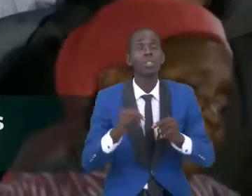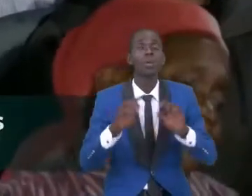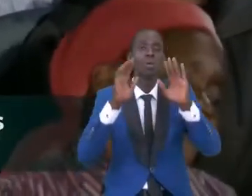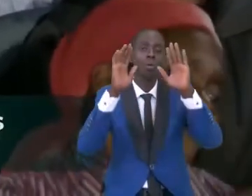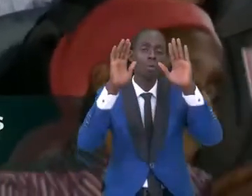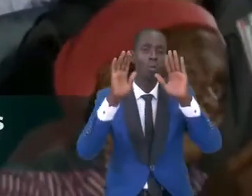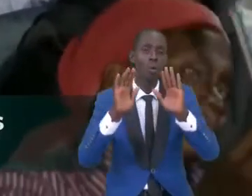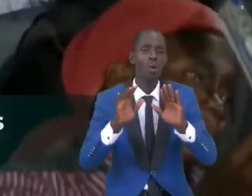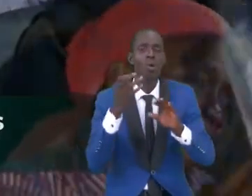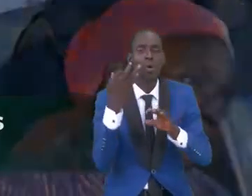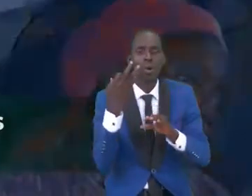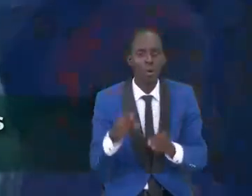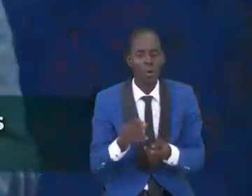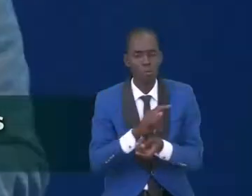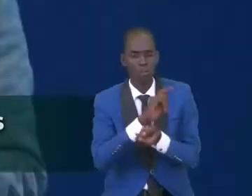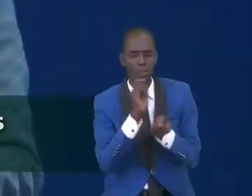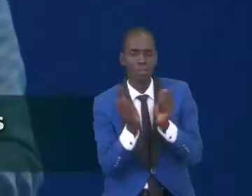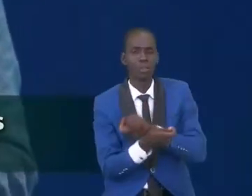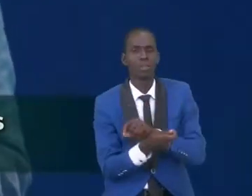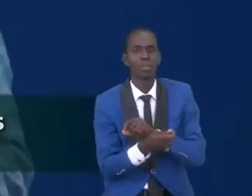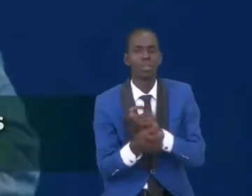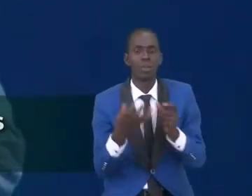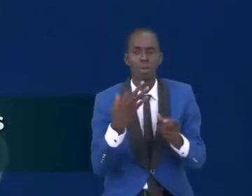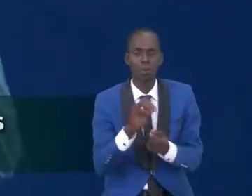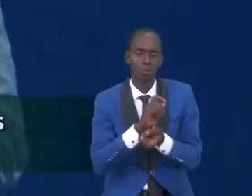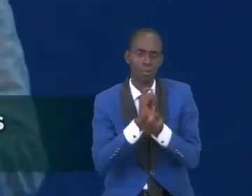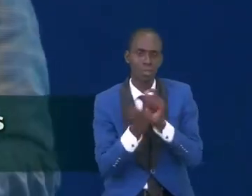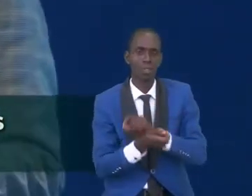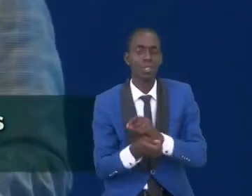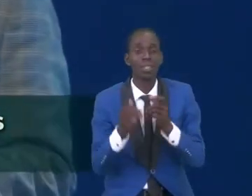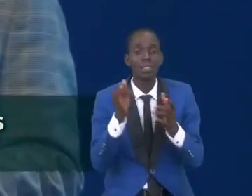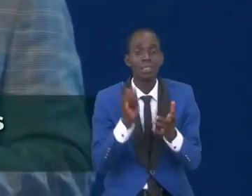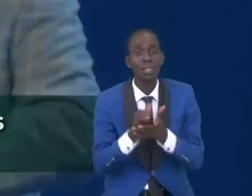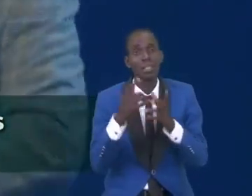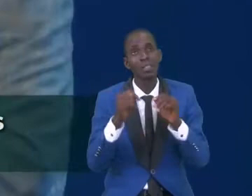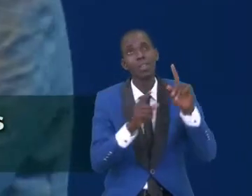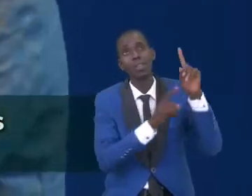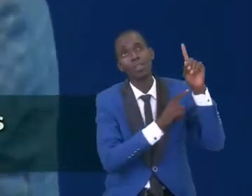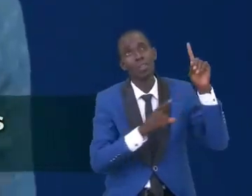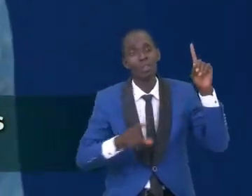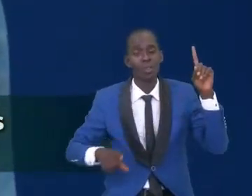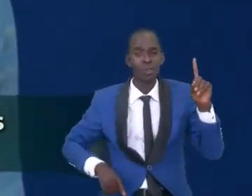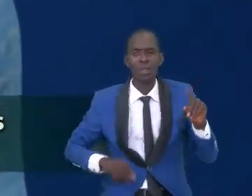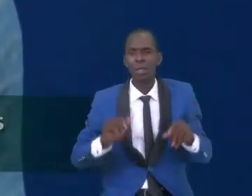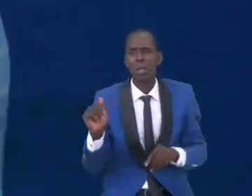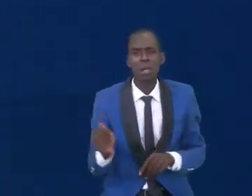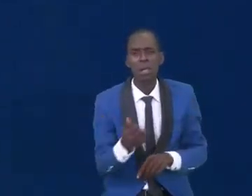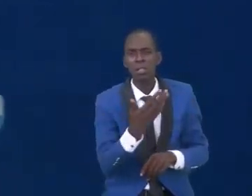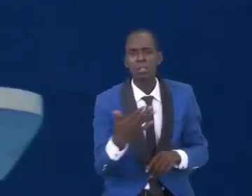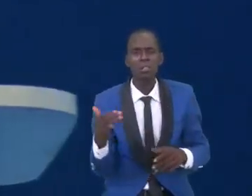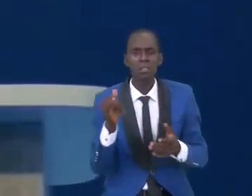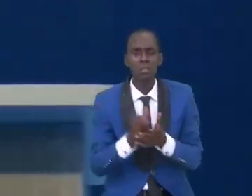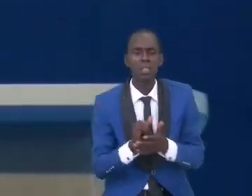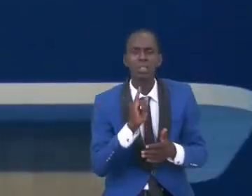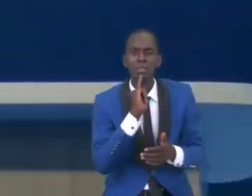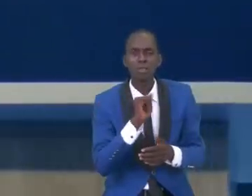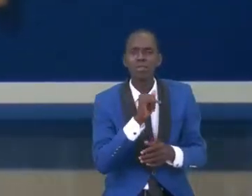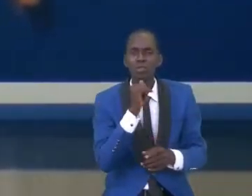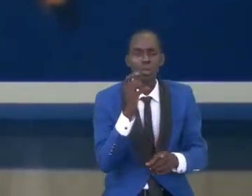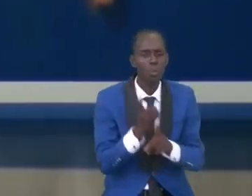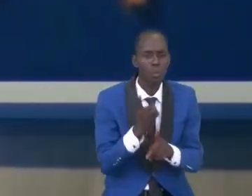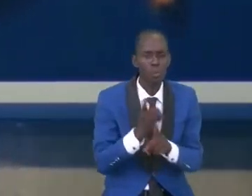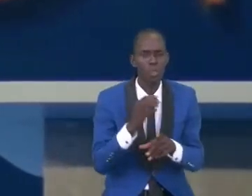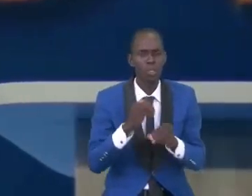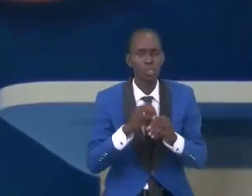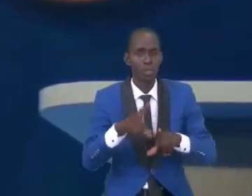The wonder of transformation. Transformation that the Lord, anything that is upside down in your